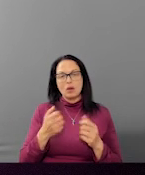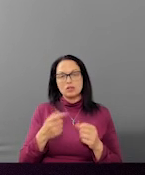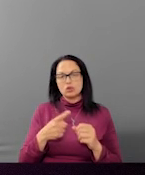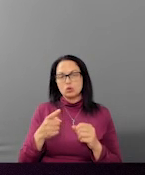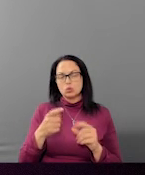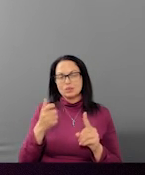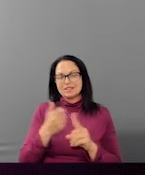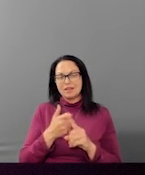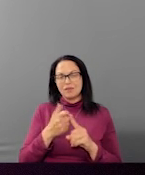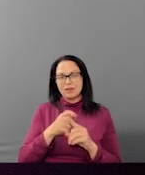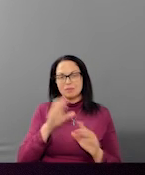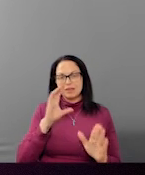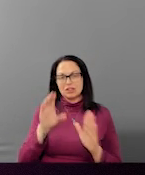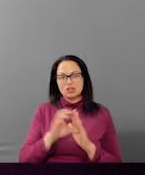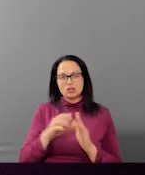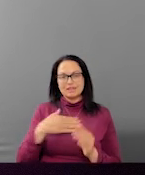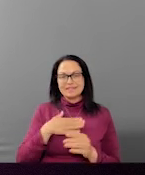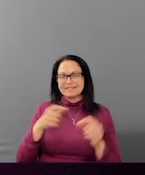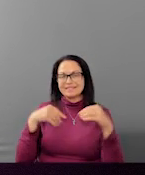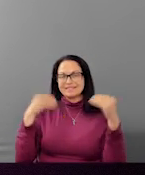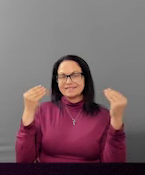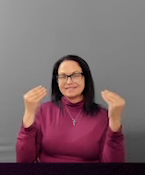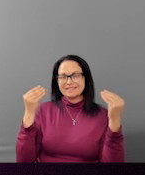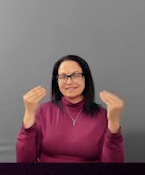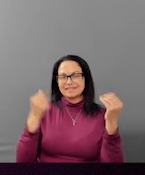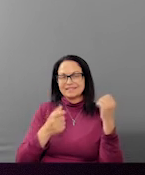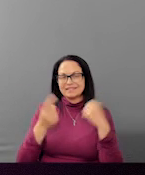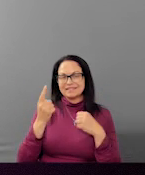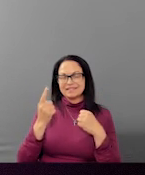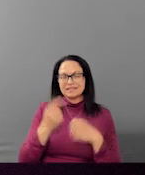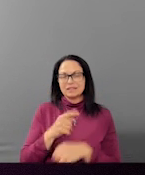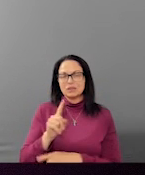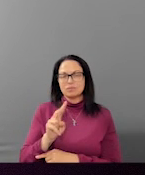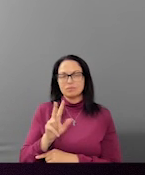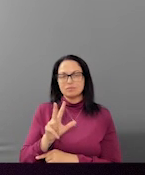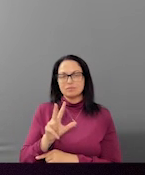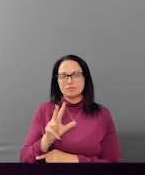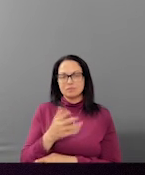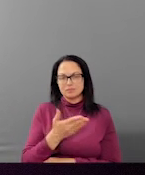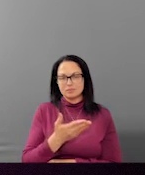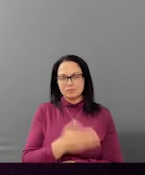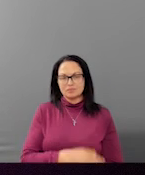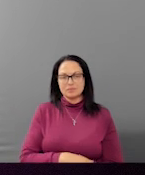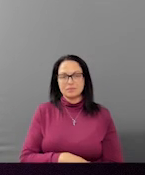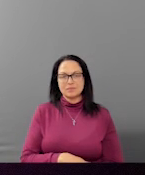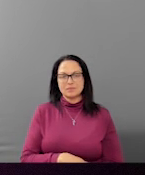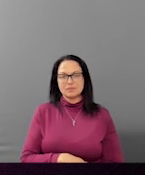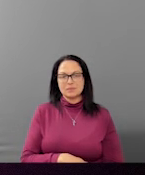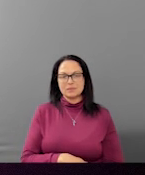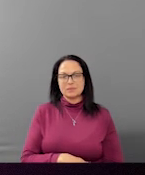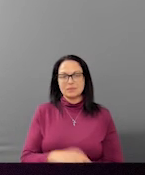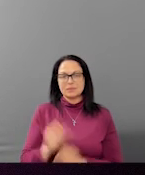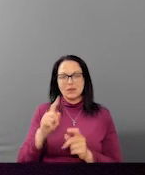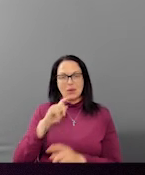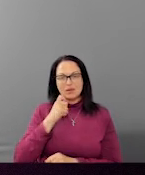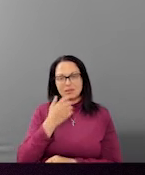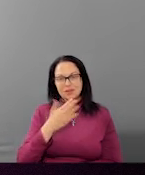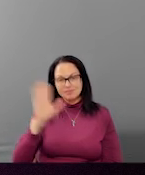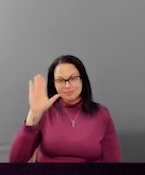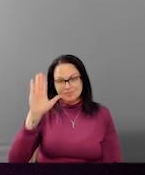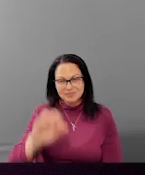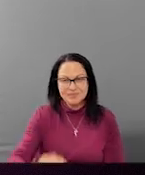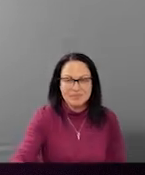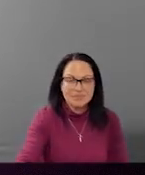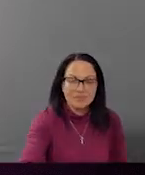everyone. Yeah. So you guys say cheese. Ready? 1, 2, 3. Ah! Okay, cool. Thanks so much.